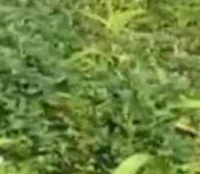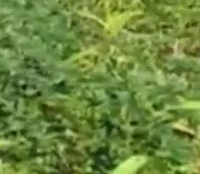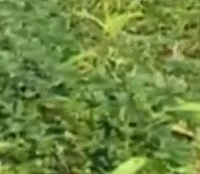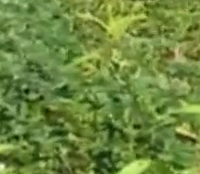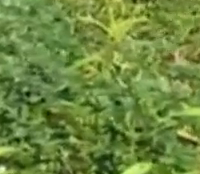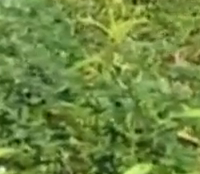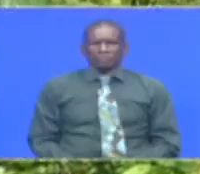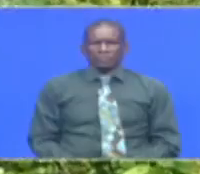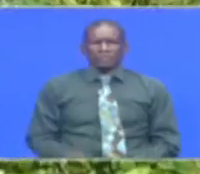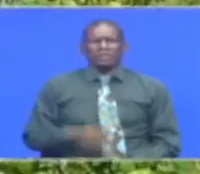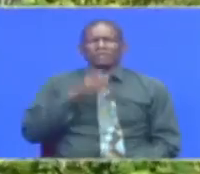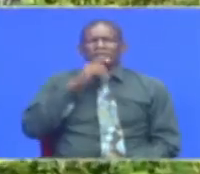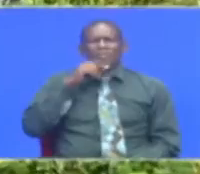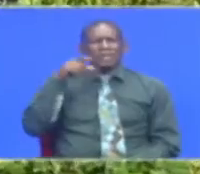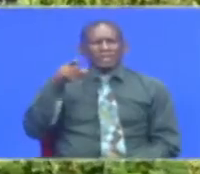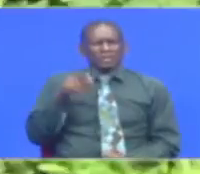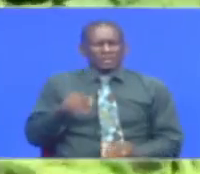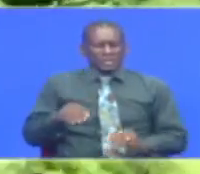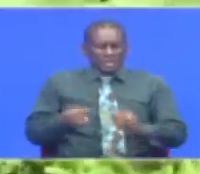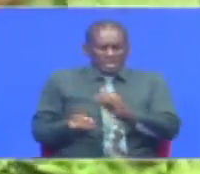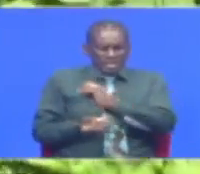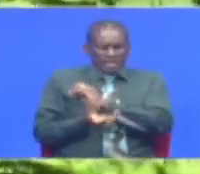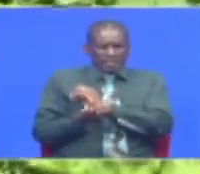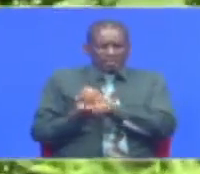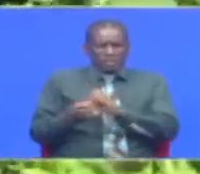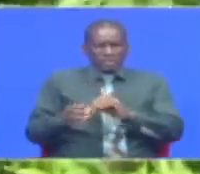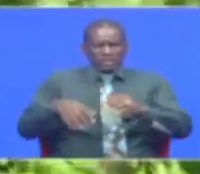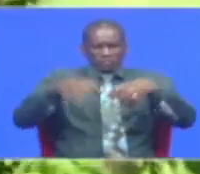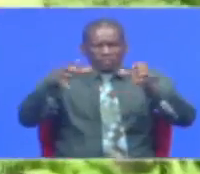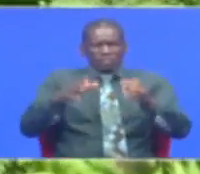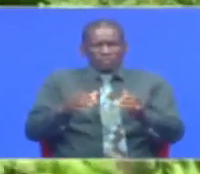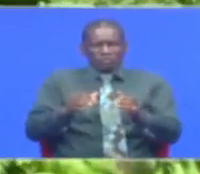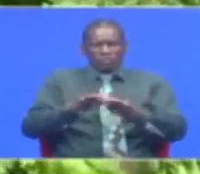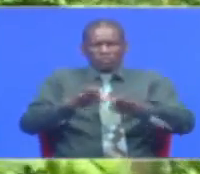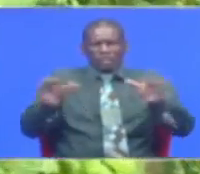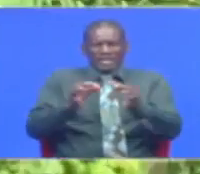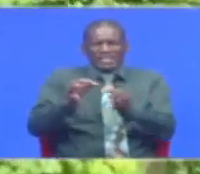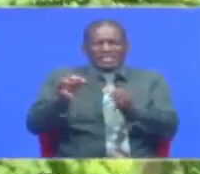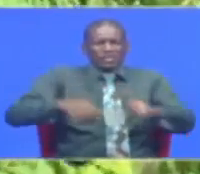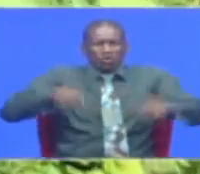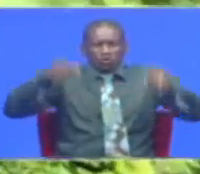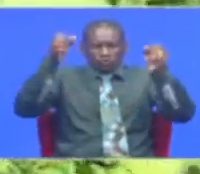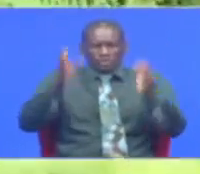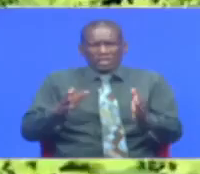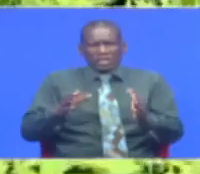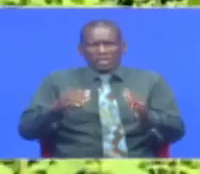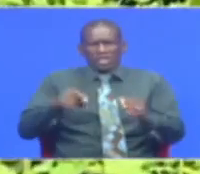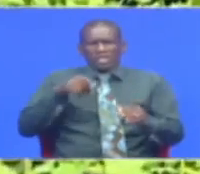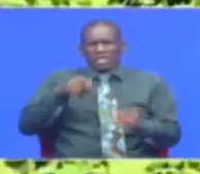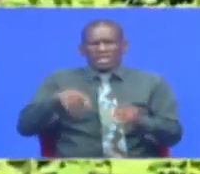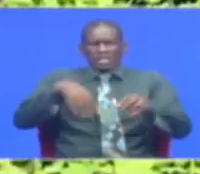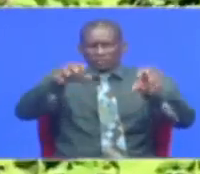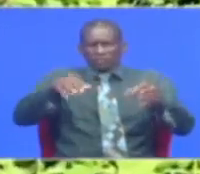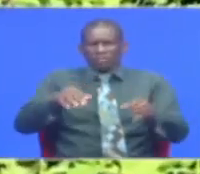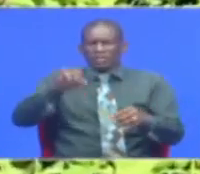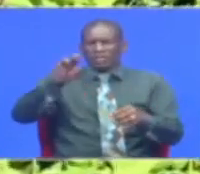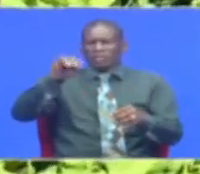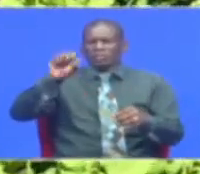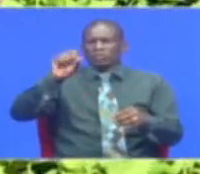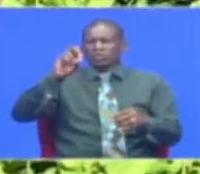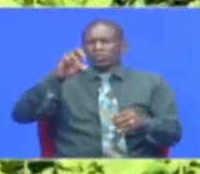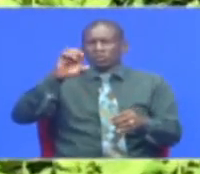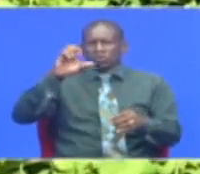Nehemiah Kowech takes farmers and some field extension officers across his fodder farm in Mosoriot, Nandi,